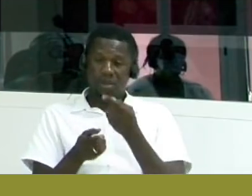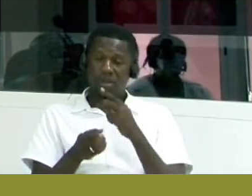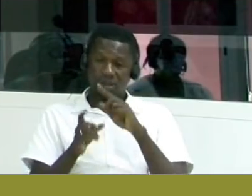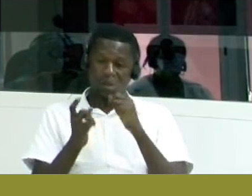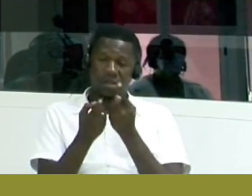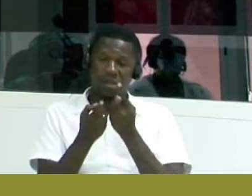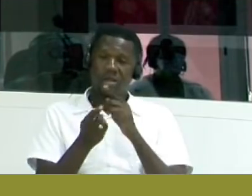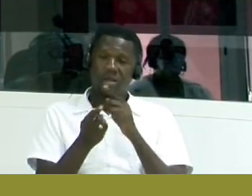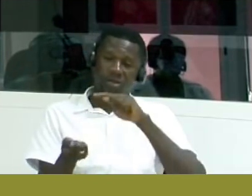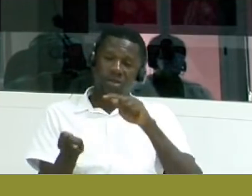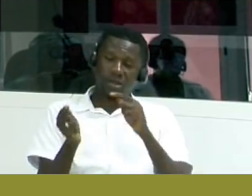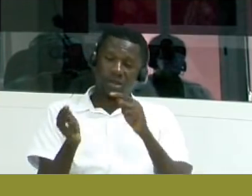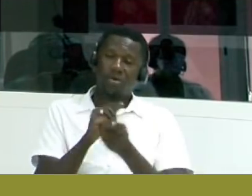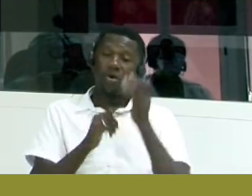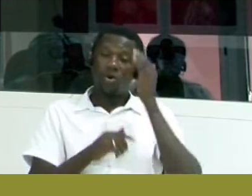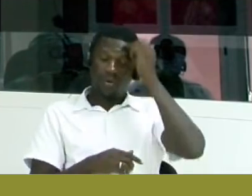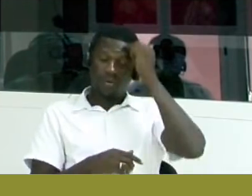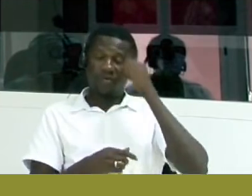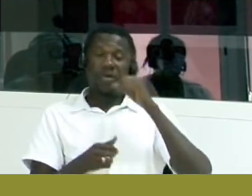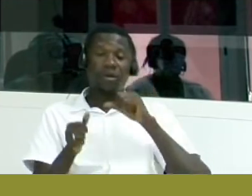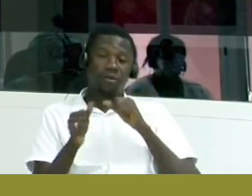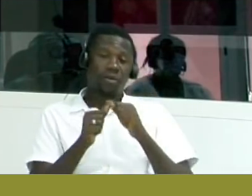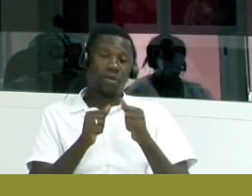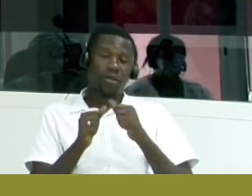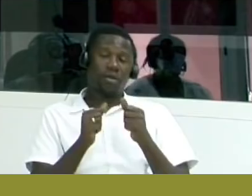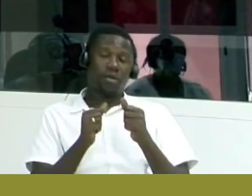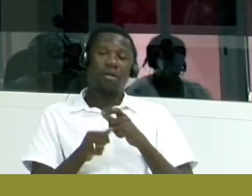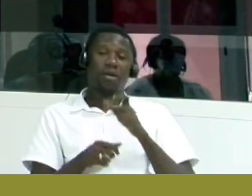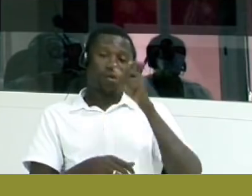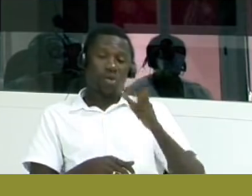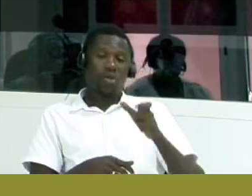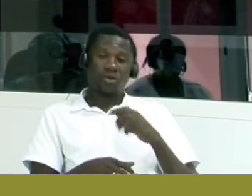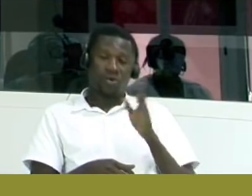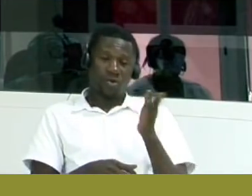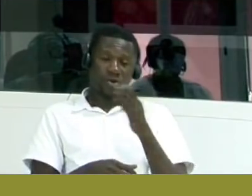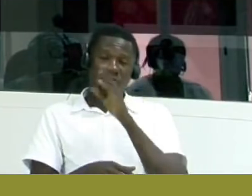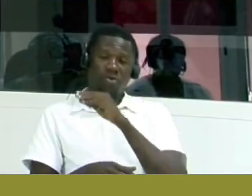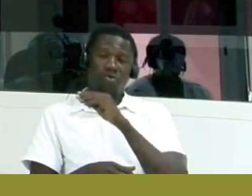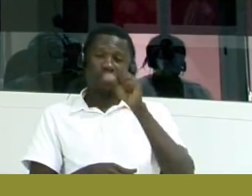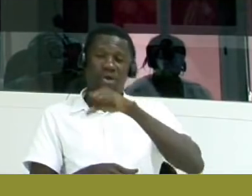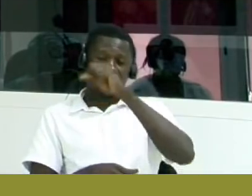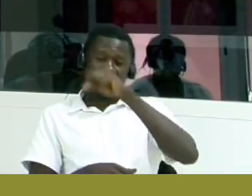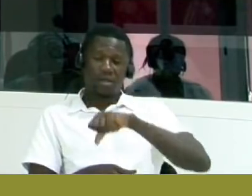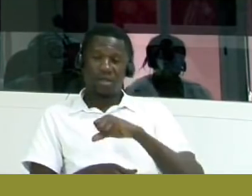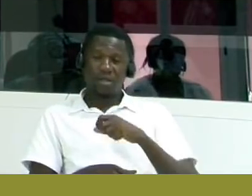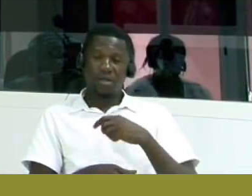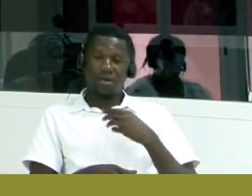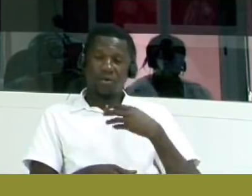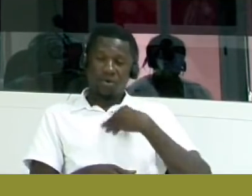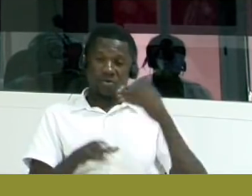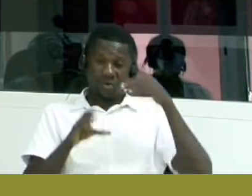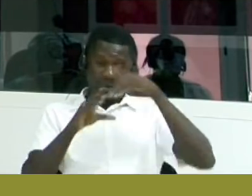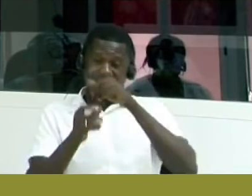hopefully, for the better, and then somebody goes and does nonsense and wants to associate you, don't you get angry?